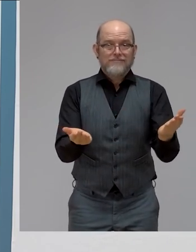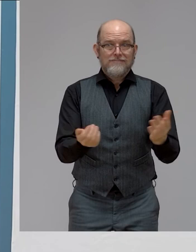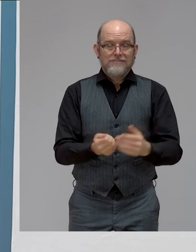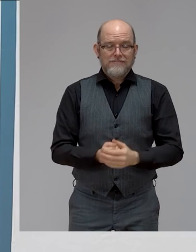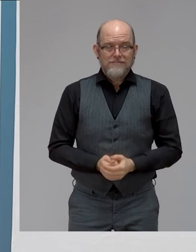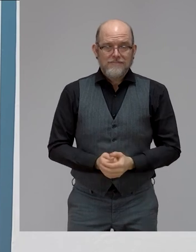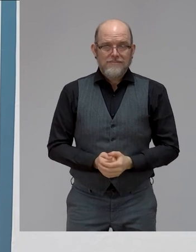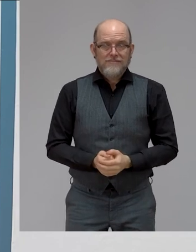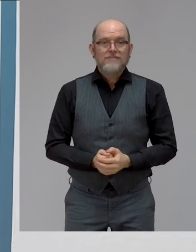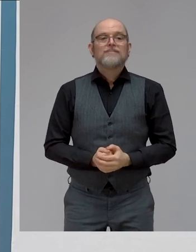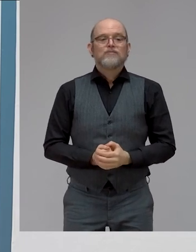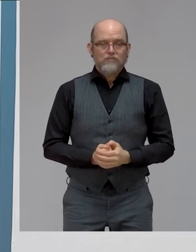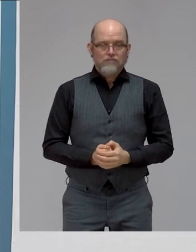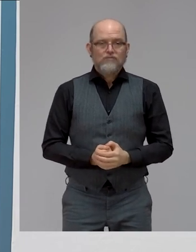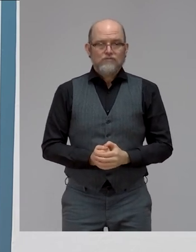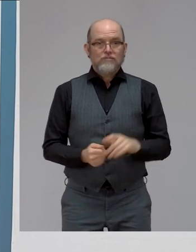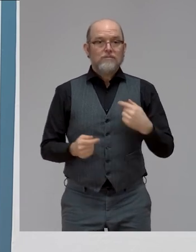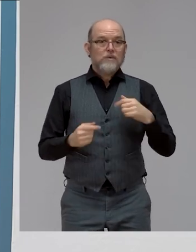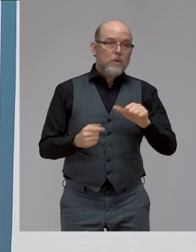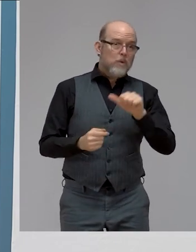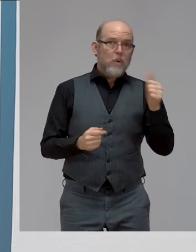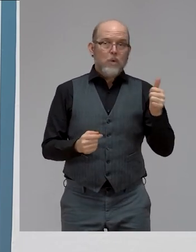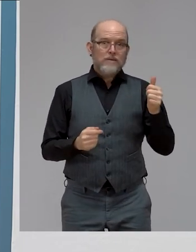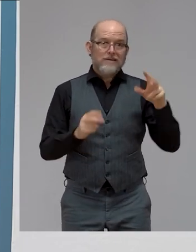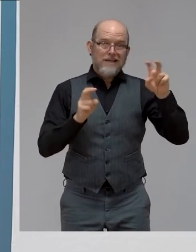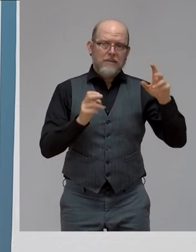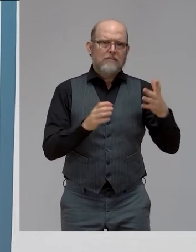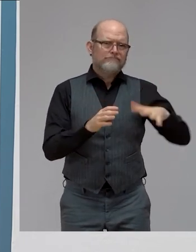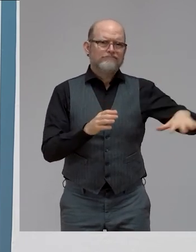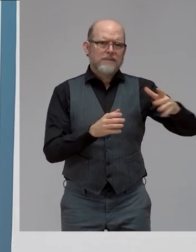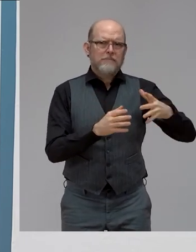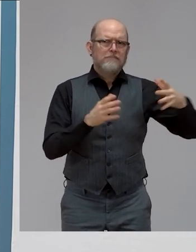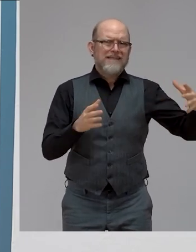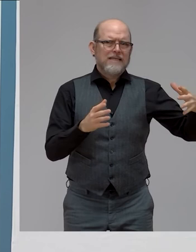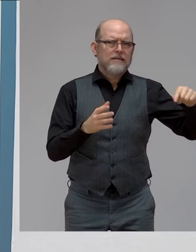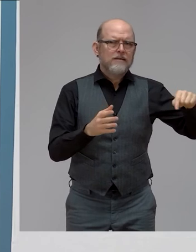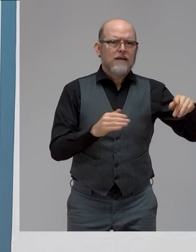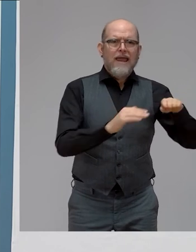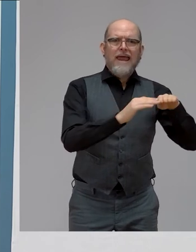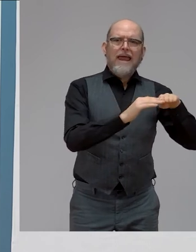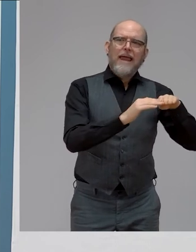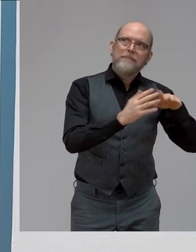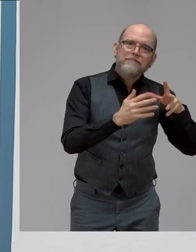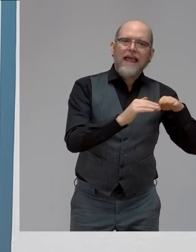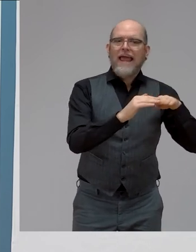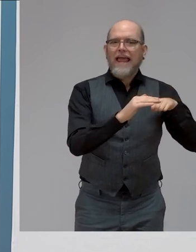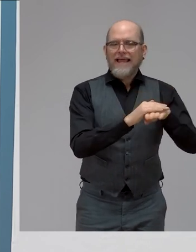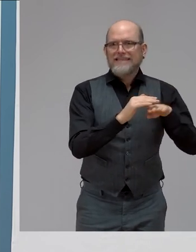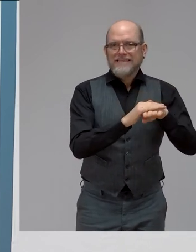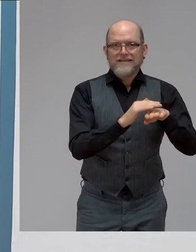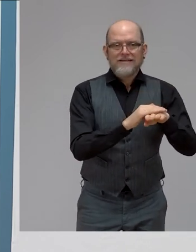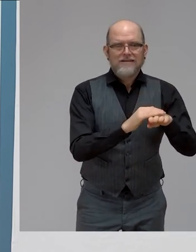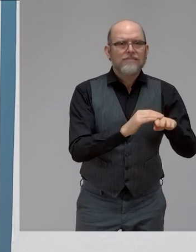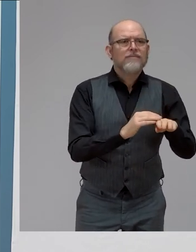The other big part of getting access to university or